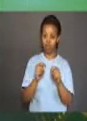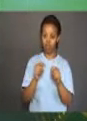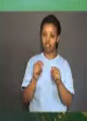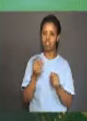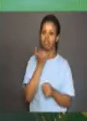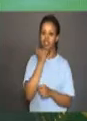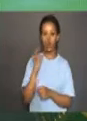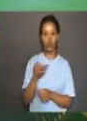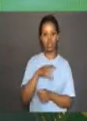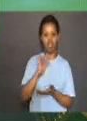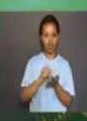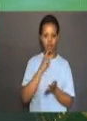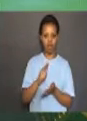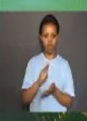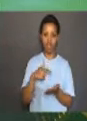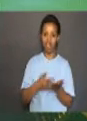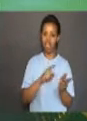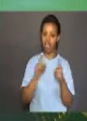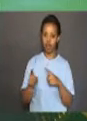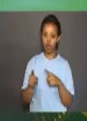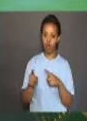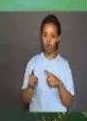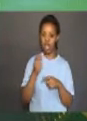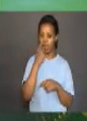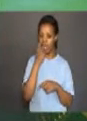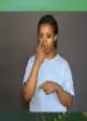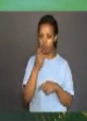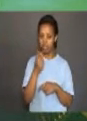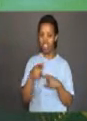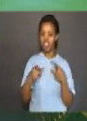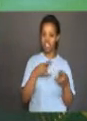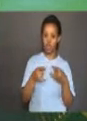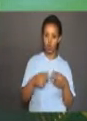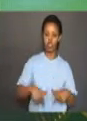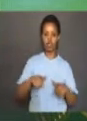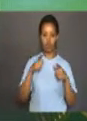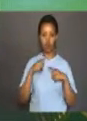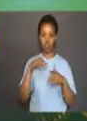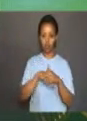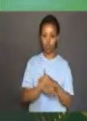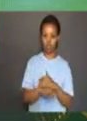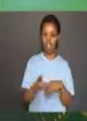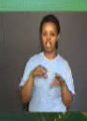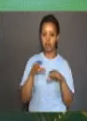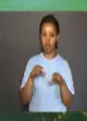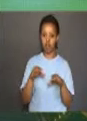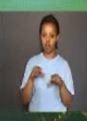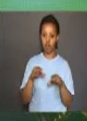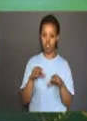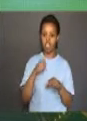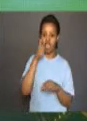now known that adaptations species make in their lifetime